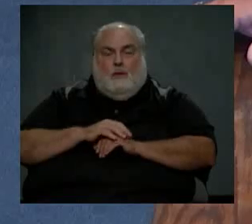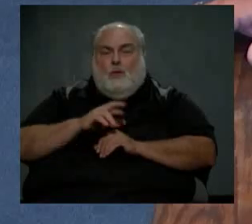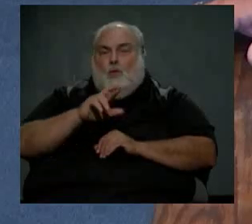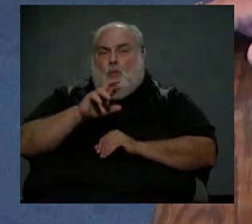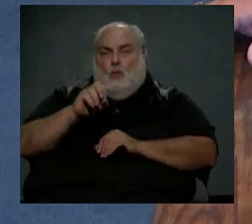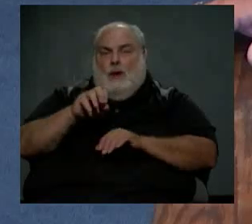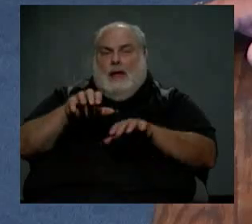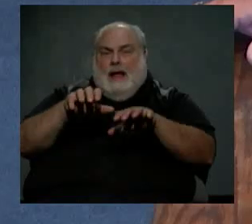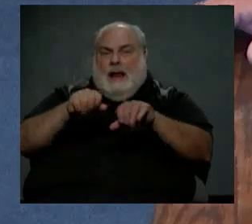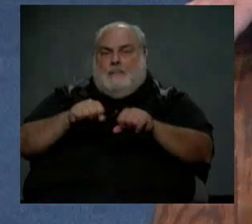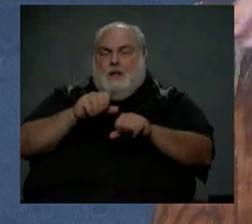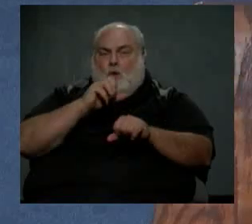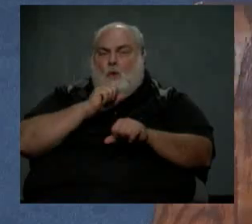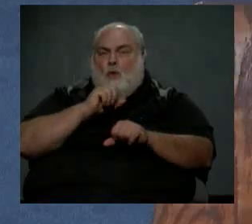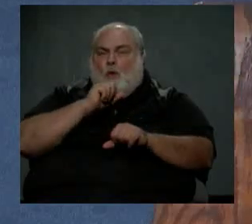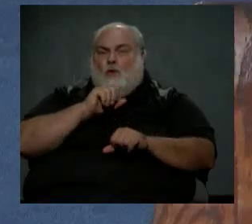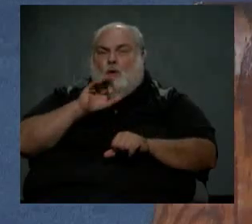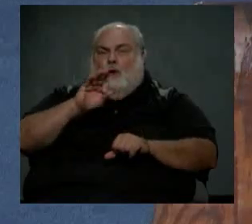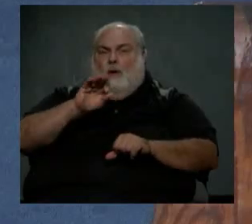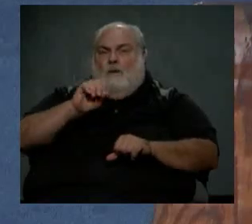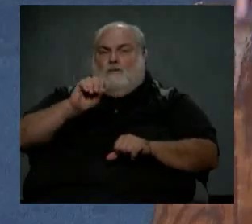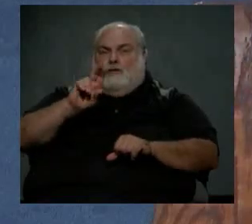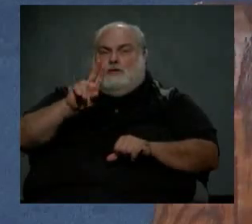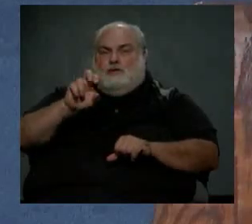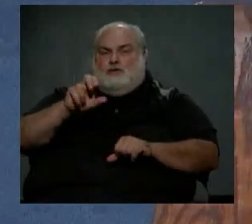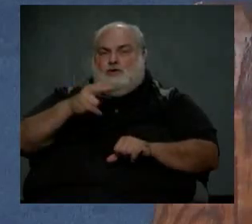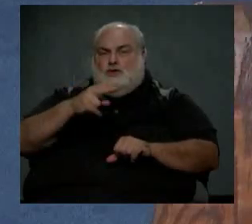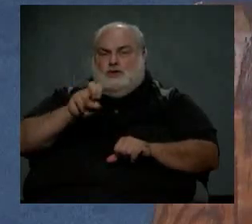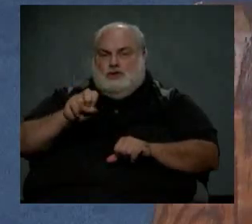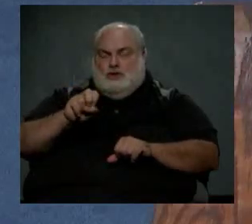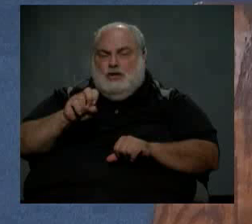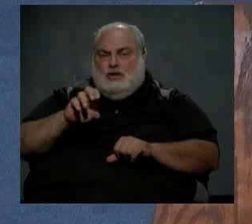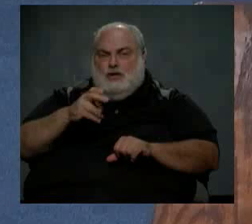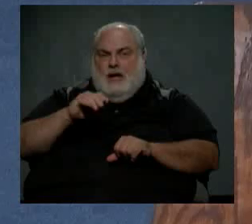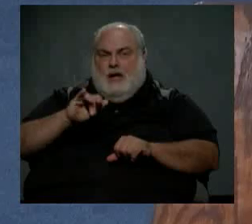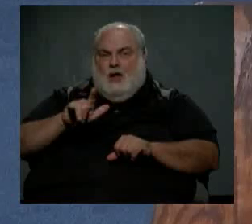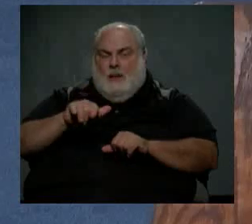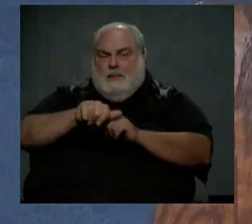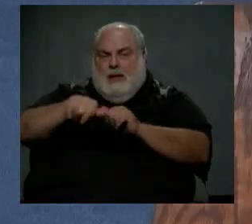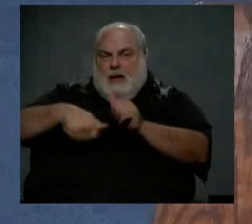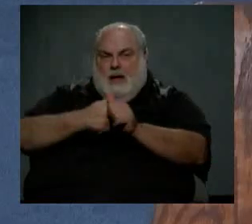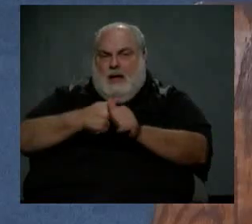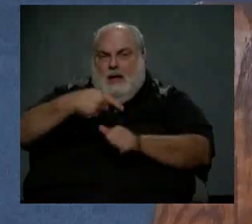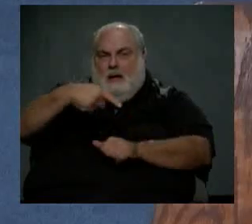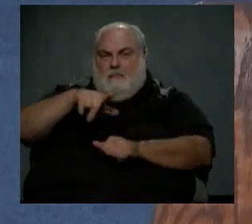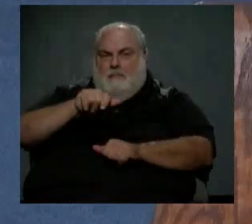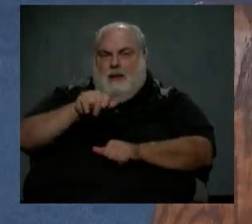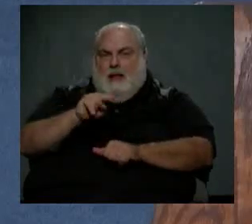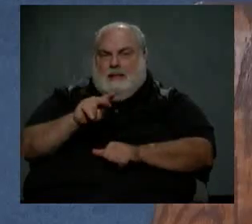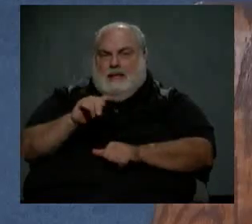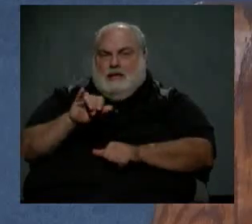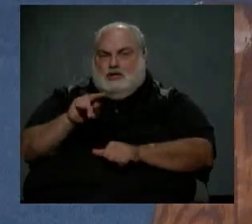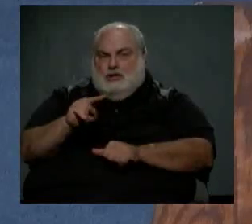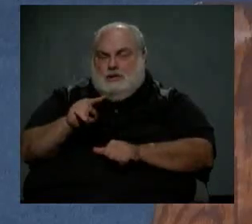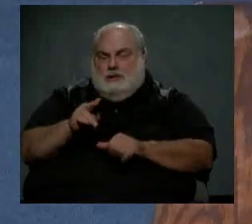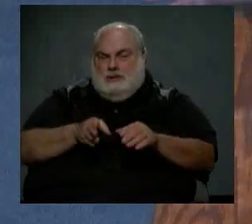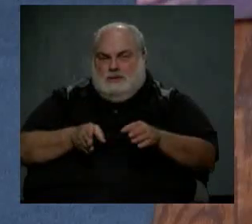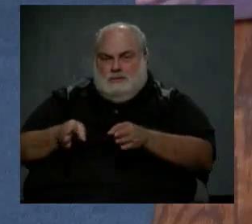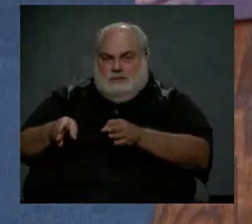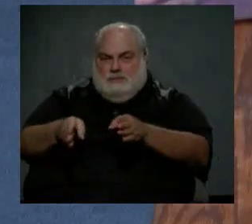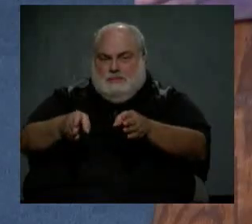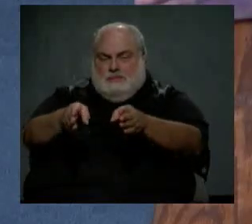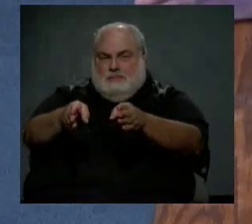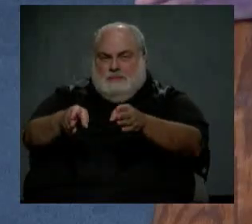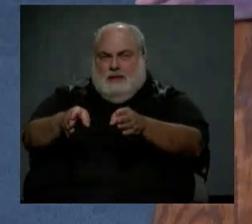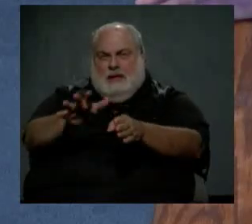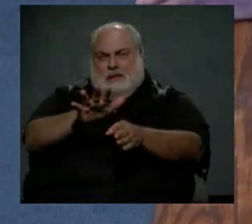reclaiming the old Fush Channel behind the houses on Plantation Drive. And this project it's about a